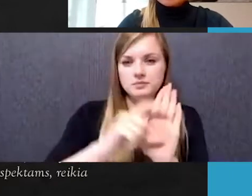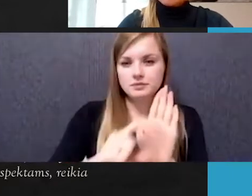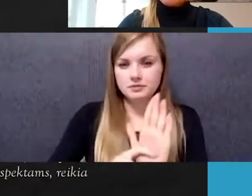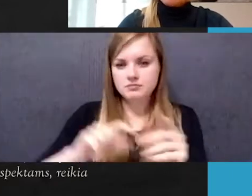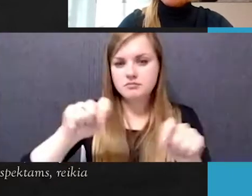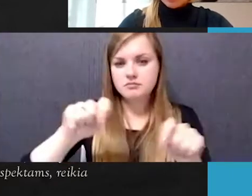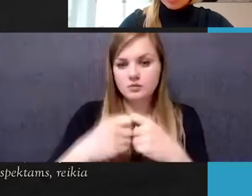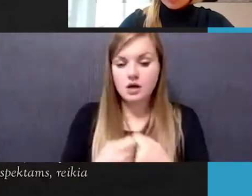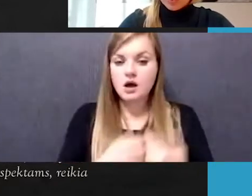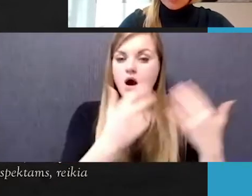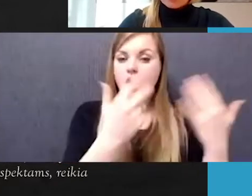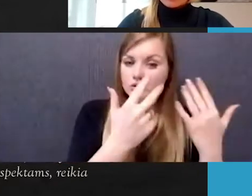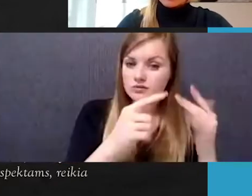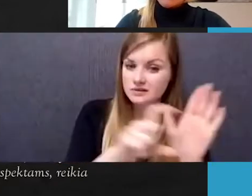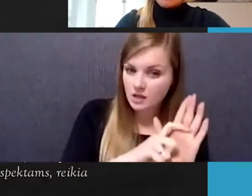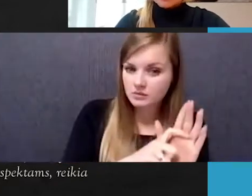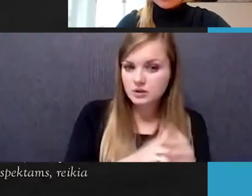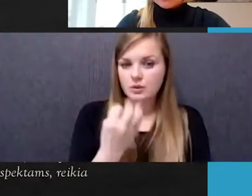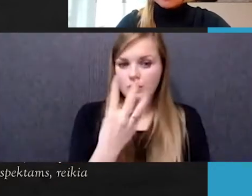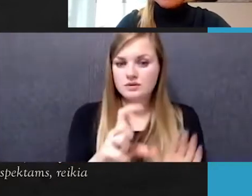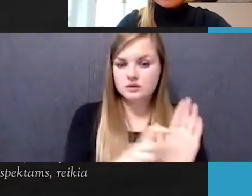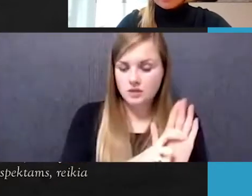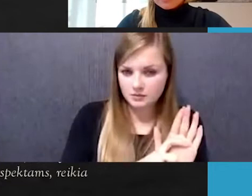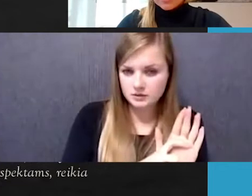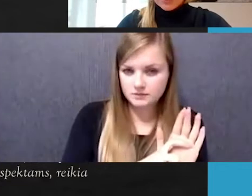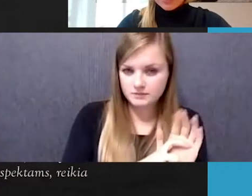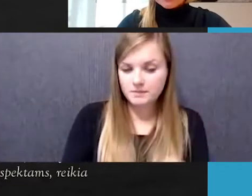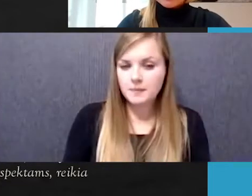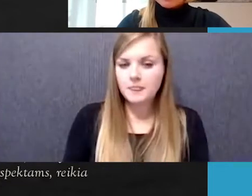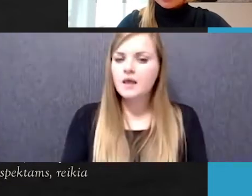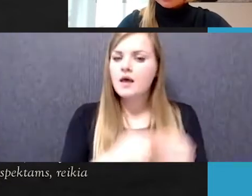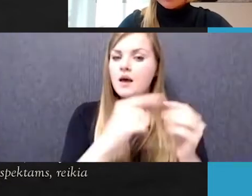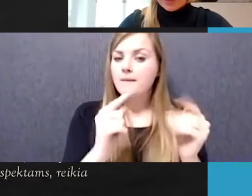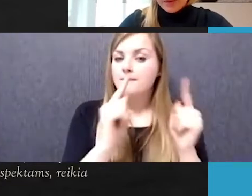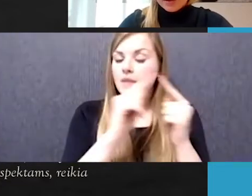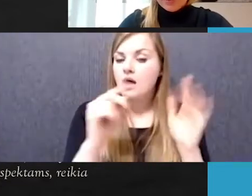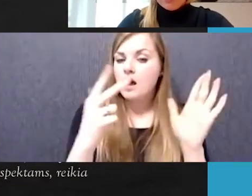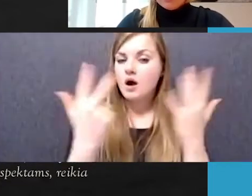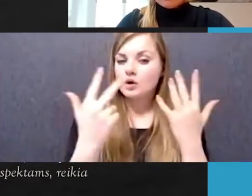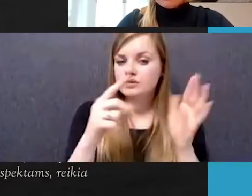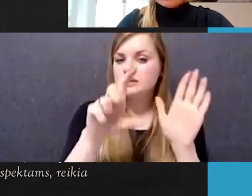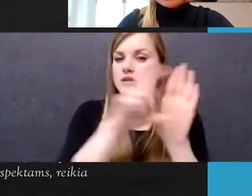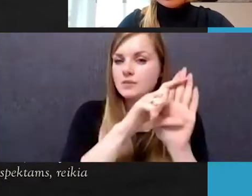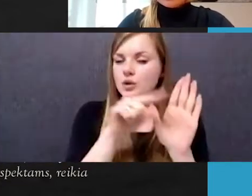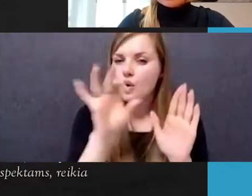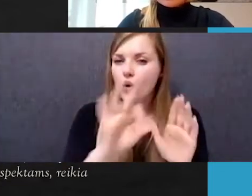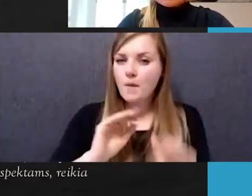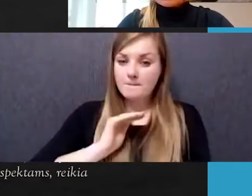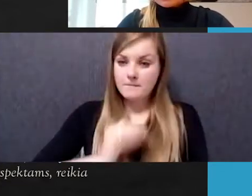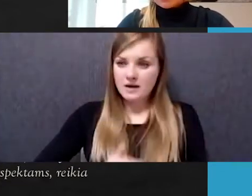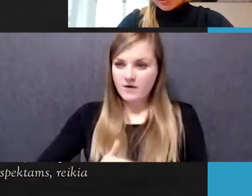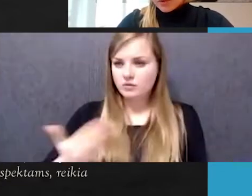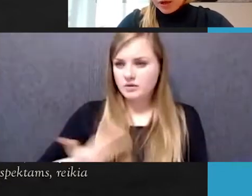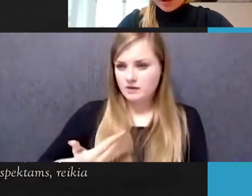3 articles were violated, Article 8 and Article 14. This is a right to private life,